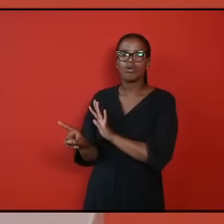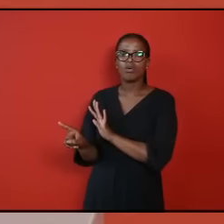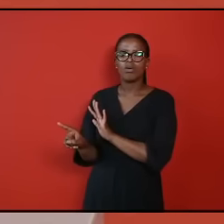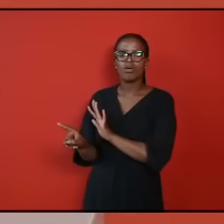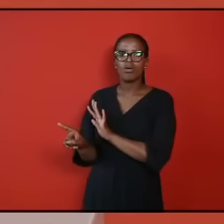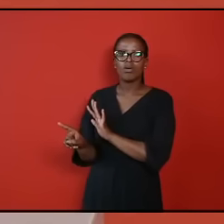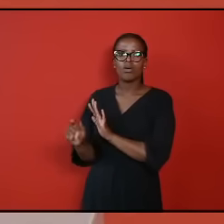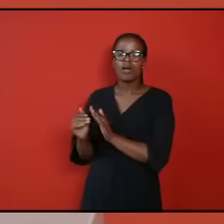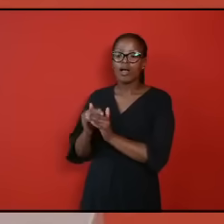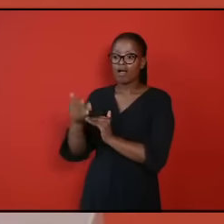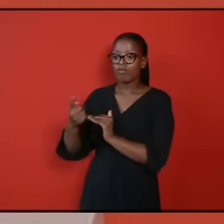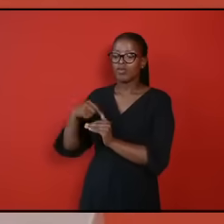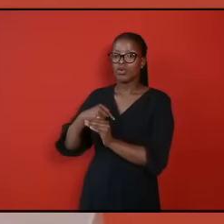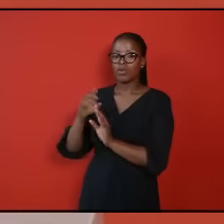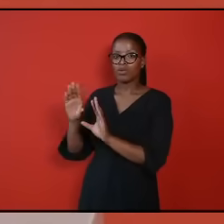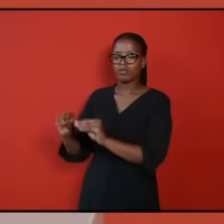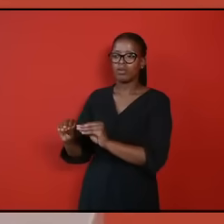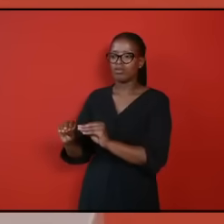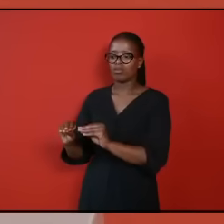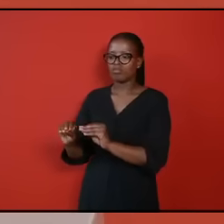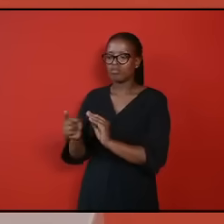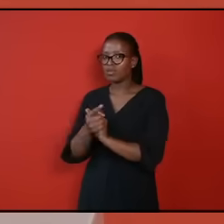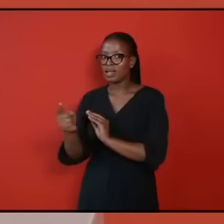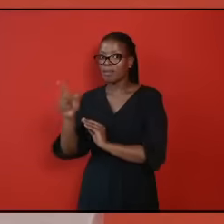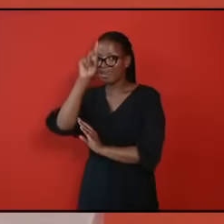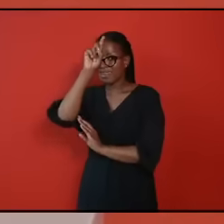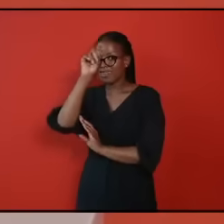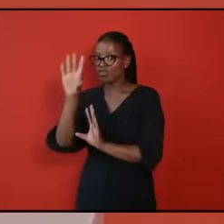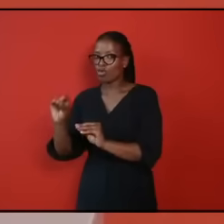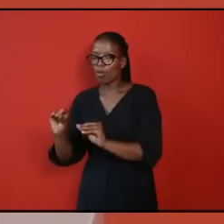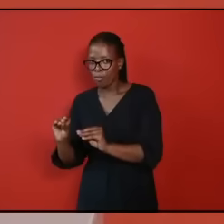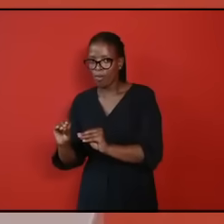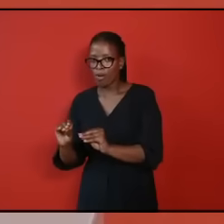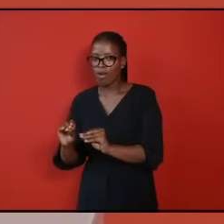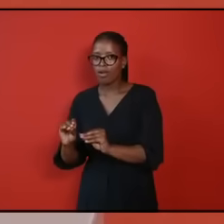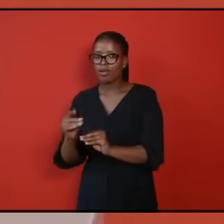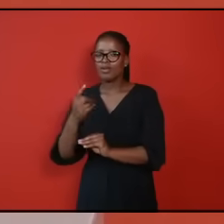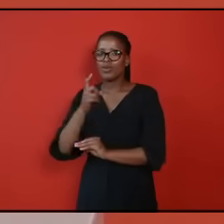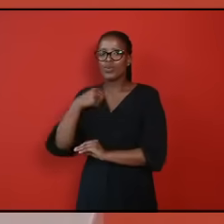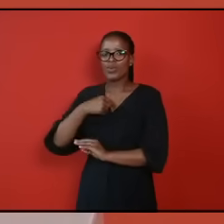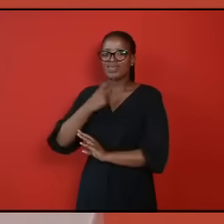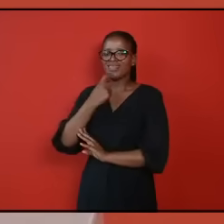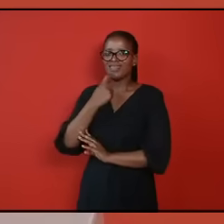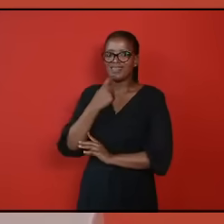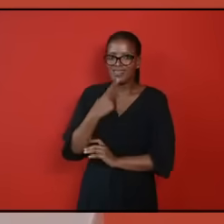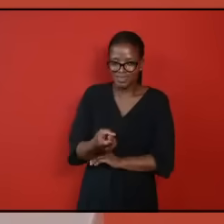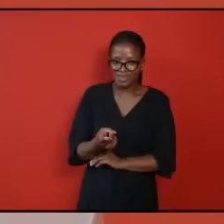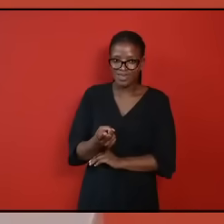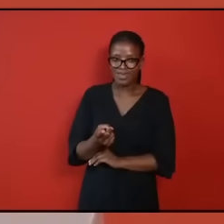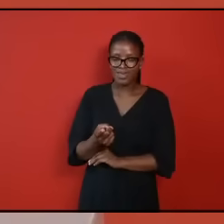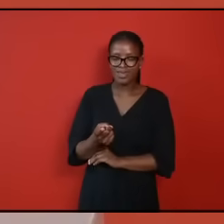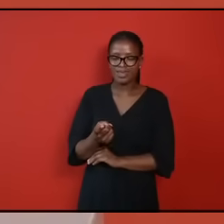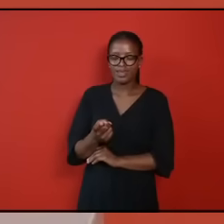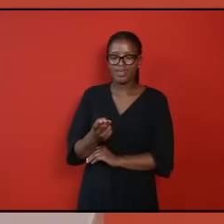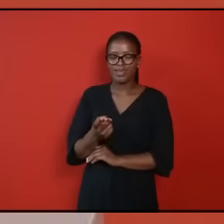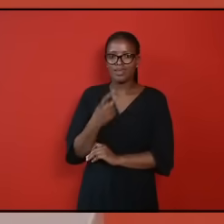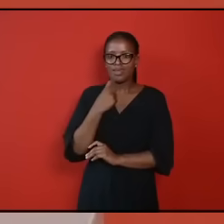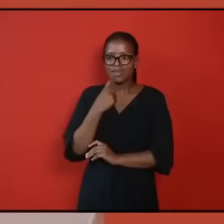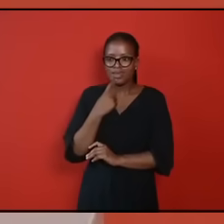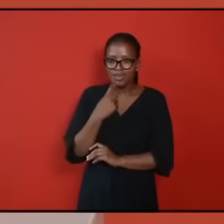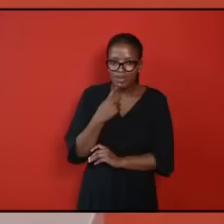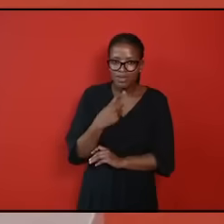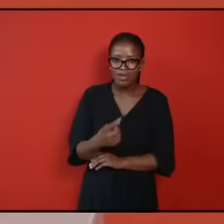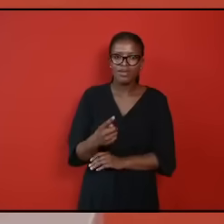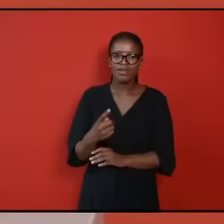And after we stopped it, we didn't stop there. We said they must give poor communities